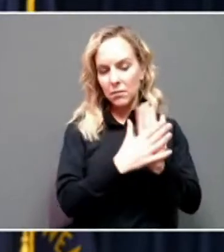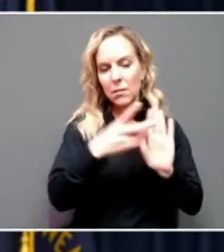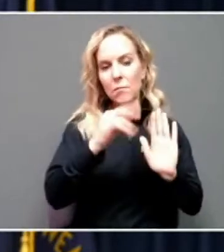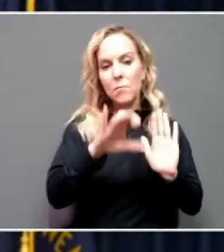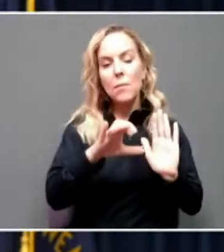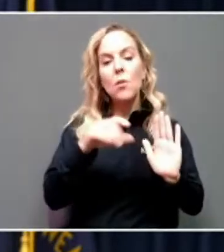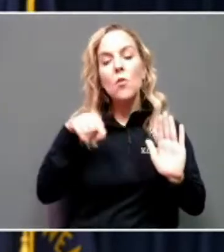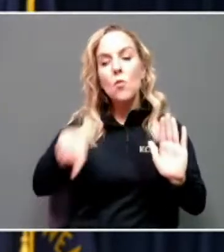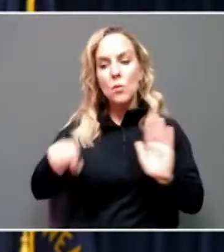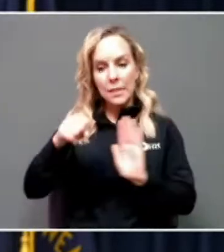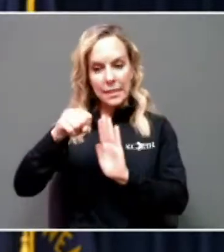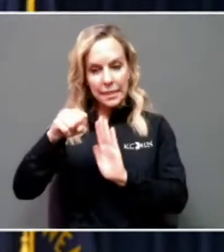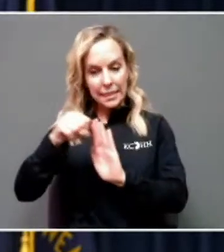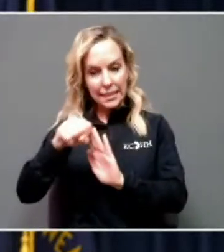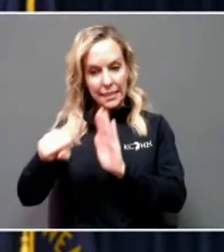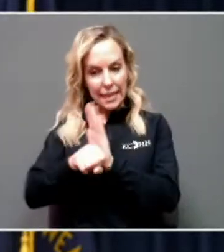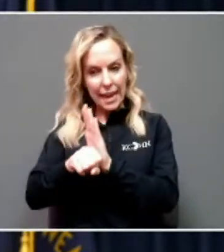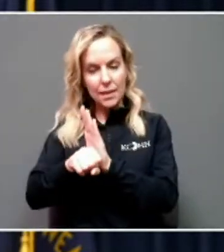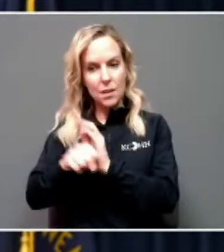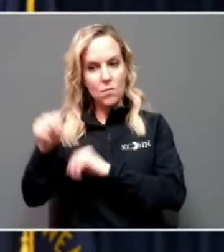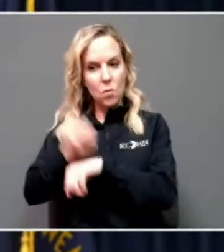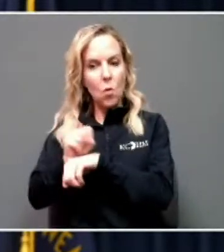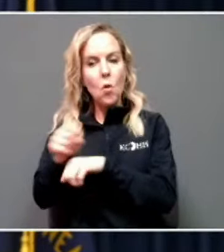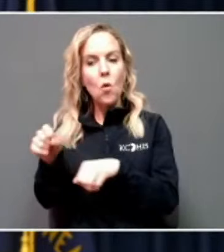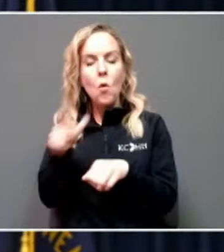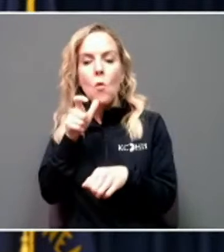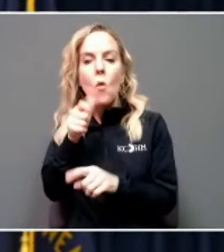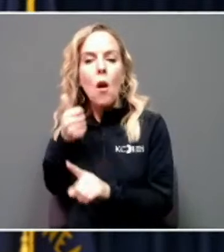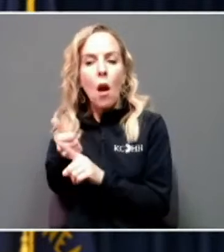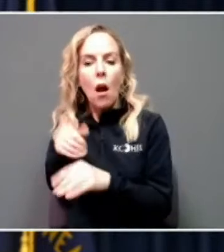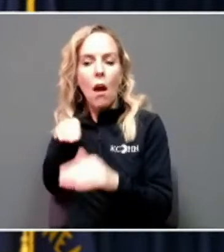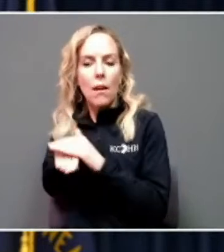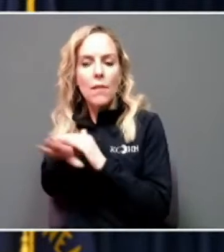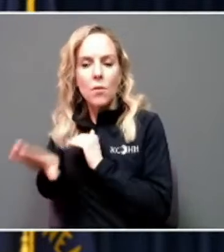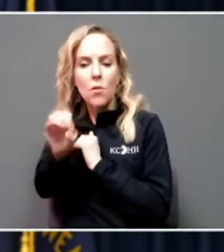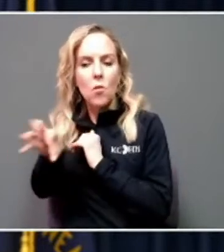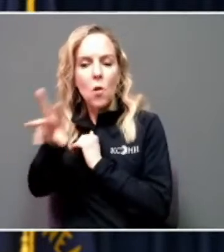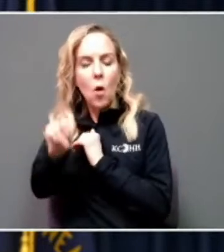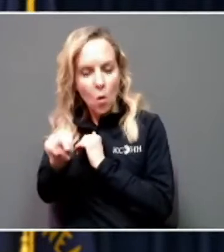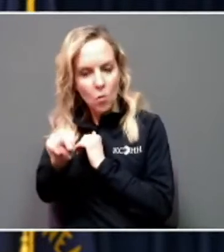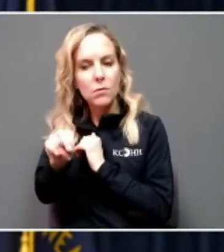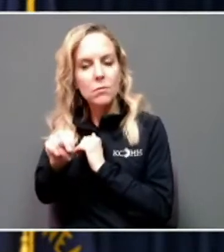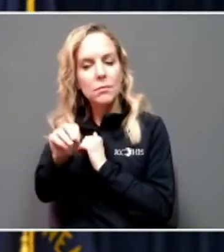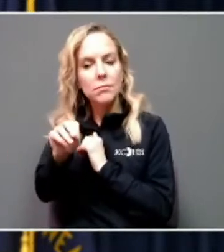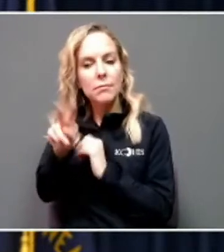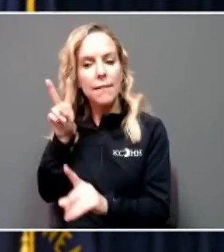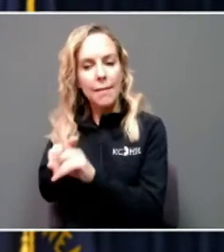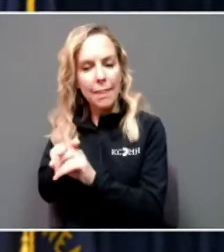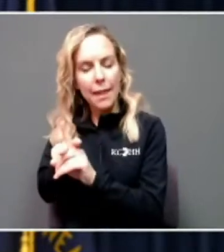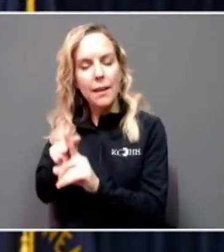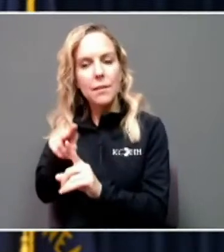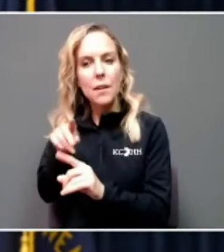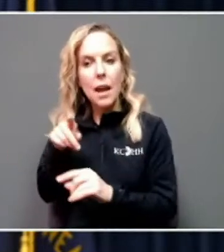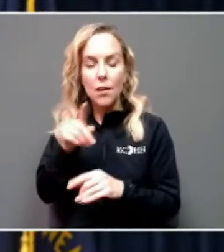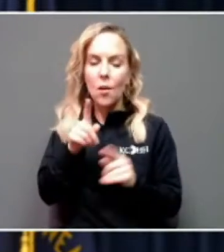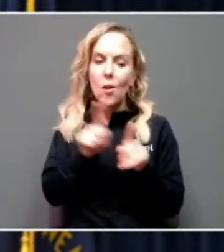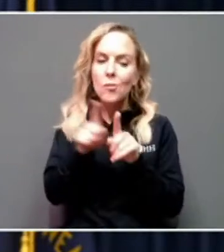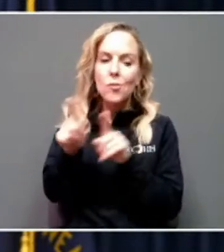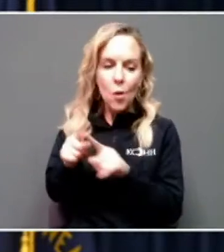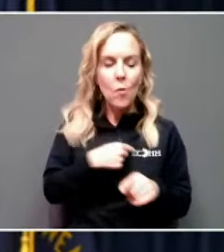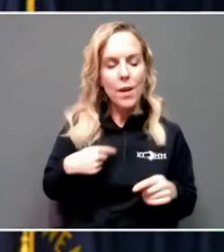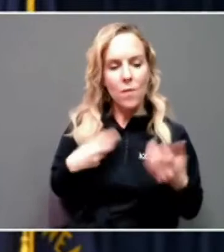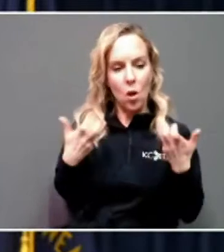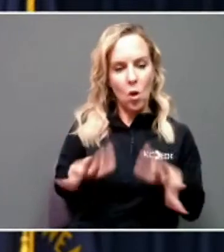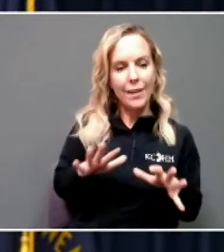their own claims, as well as different administrative actions taken because of it, including termination of at